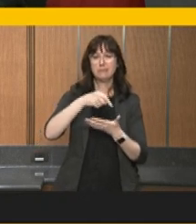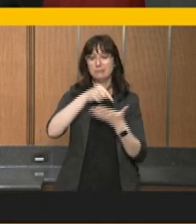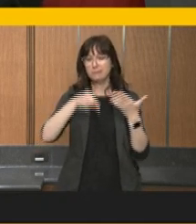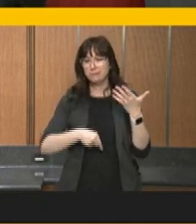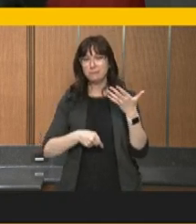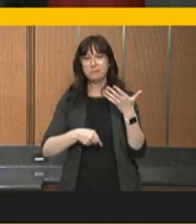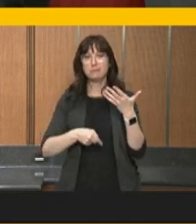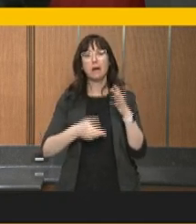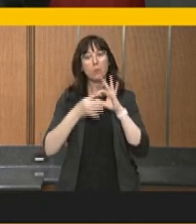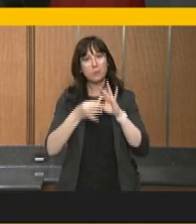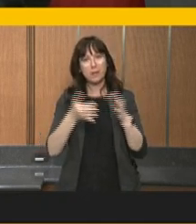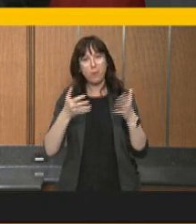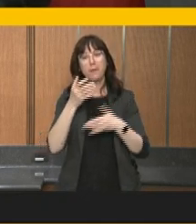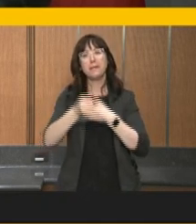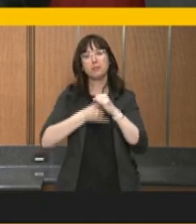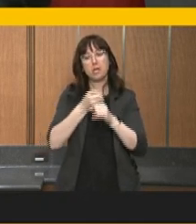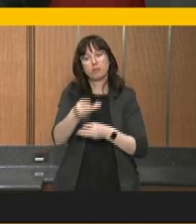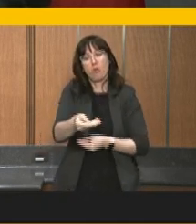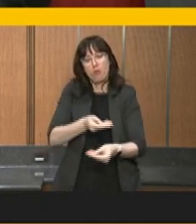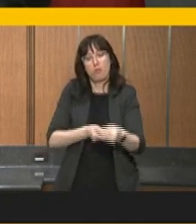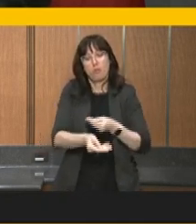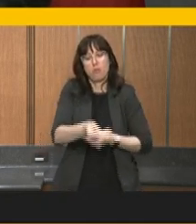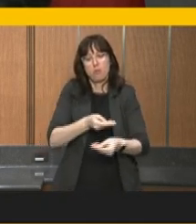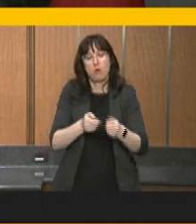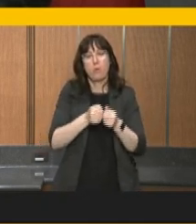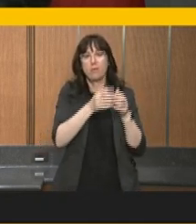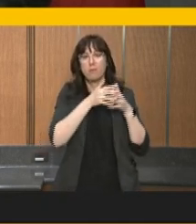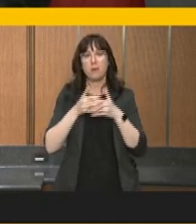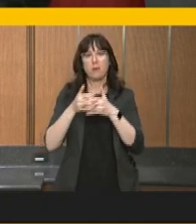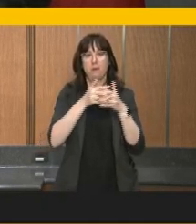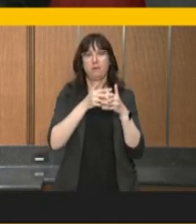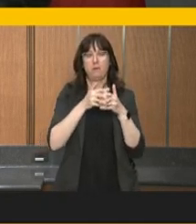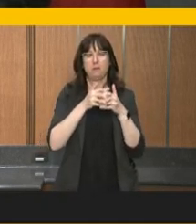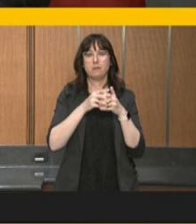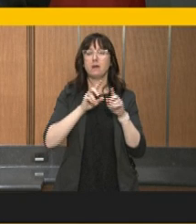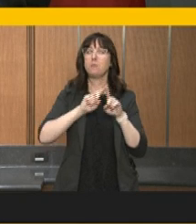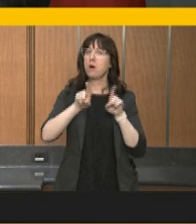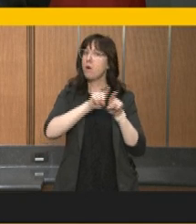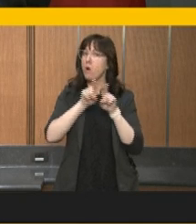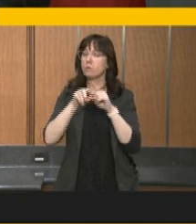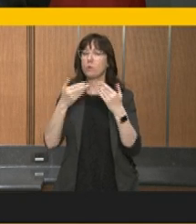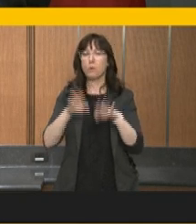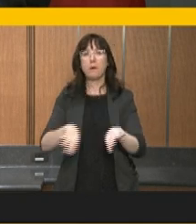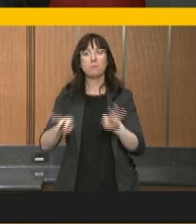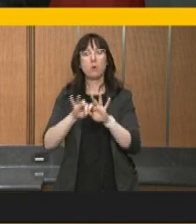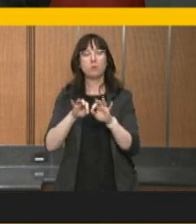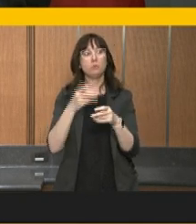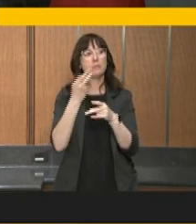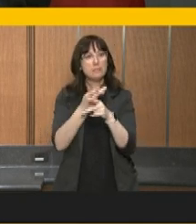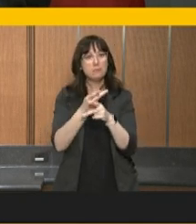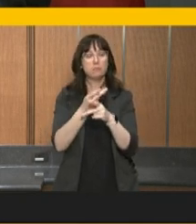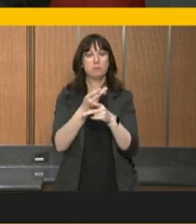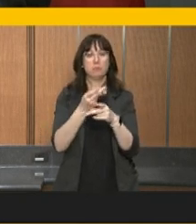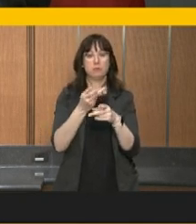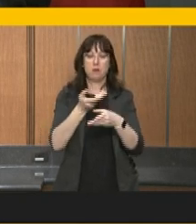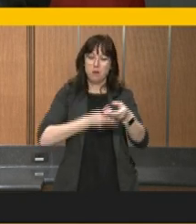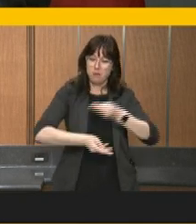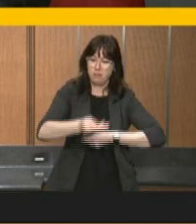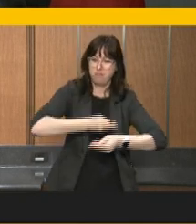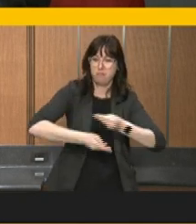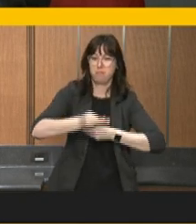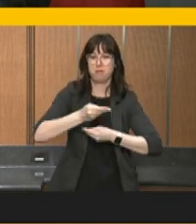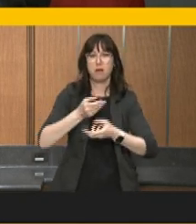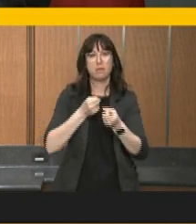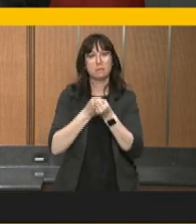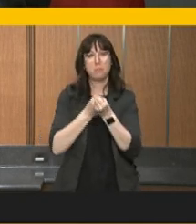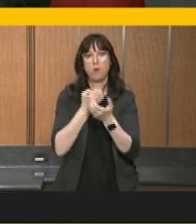that international trade between our two countries. But it's also essential to maintain those supplies to facilitate the economic recovery